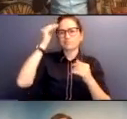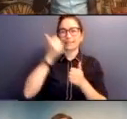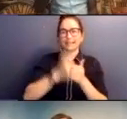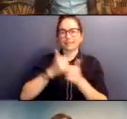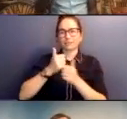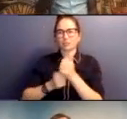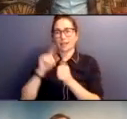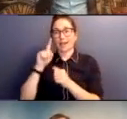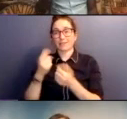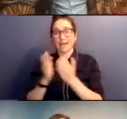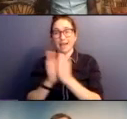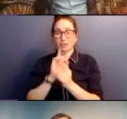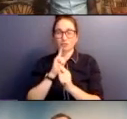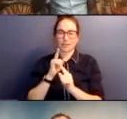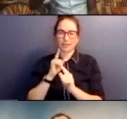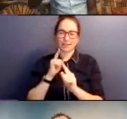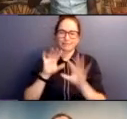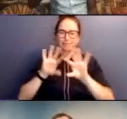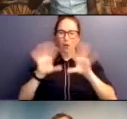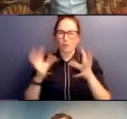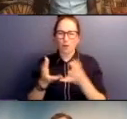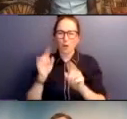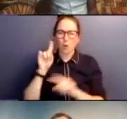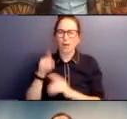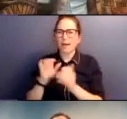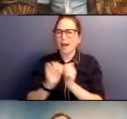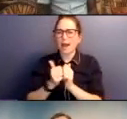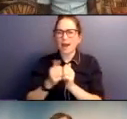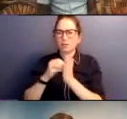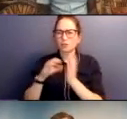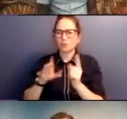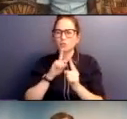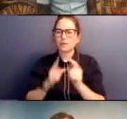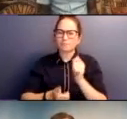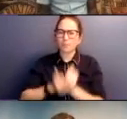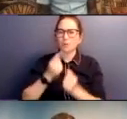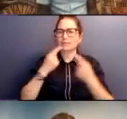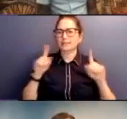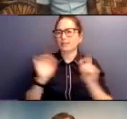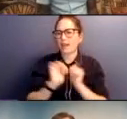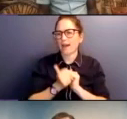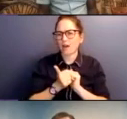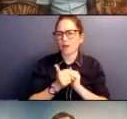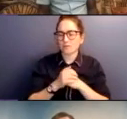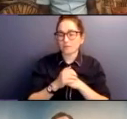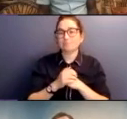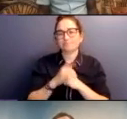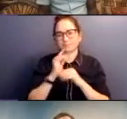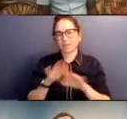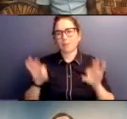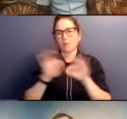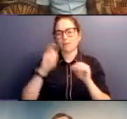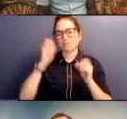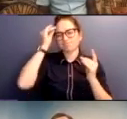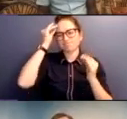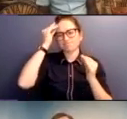to ask the overarching question of how will my student be most successful? So it's important to consider how